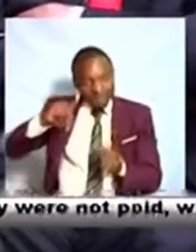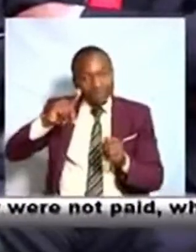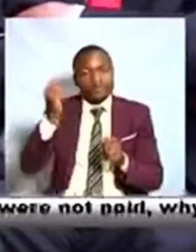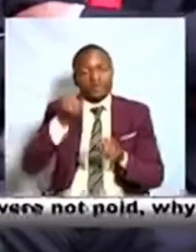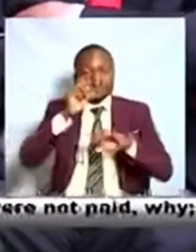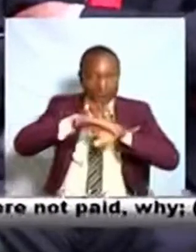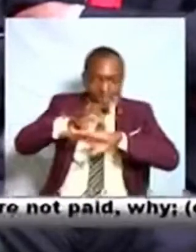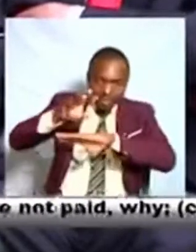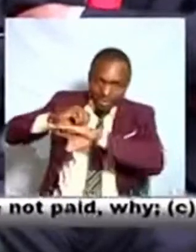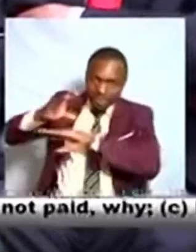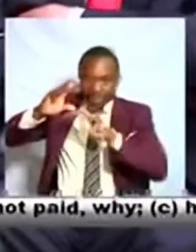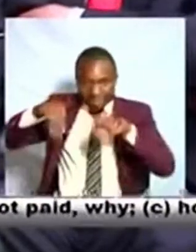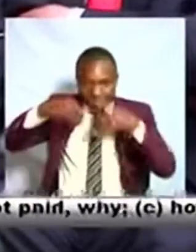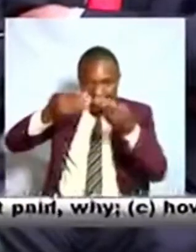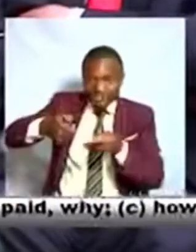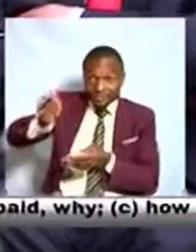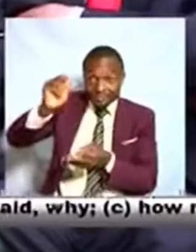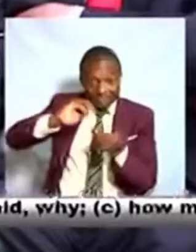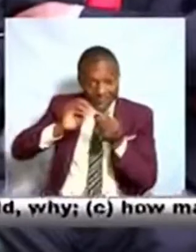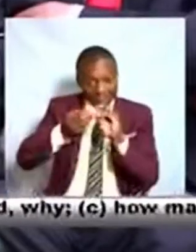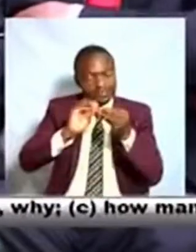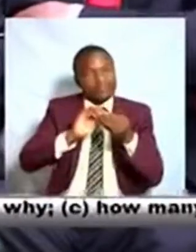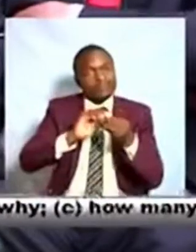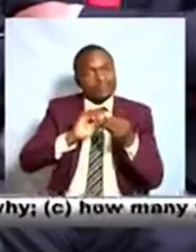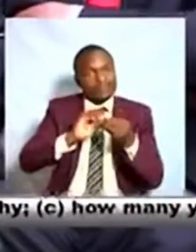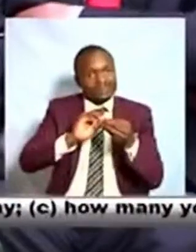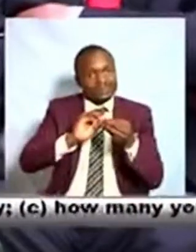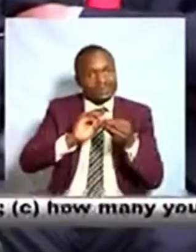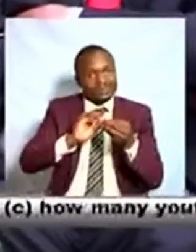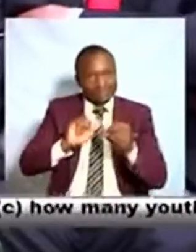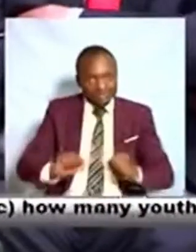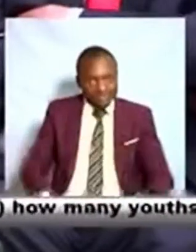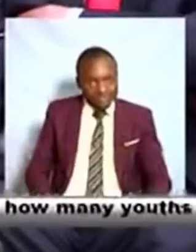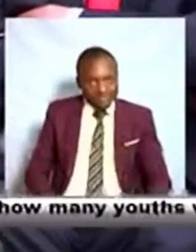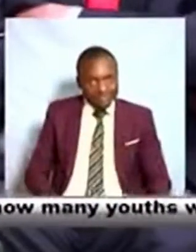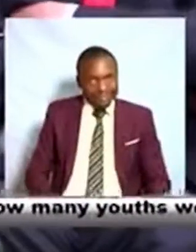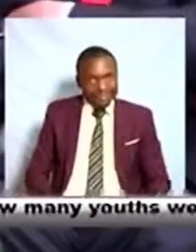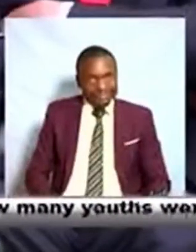have given him numbers so that